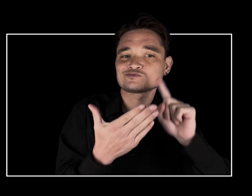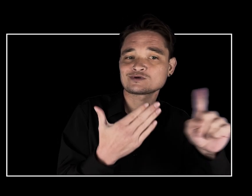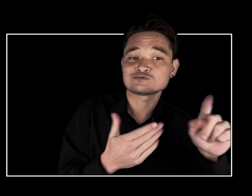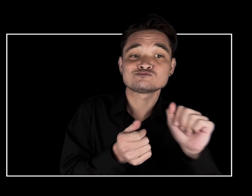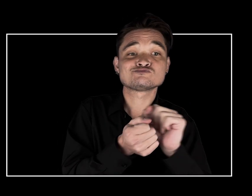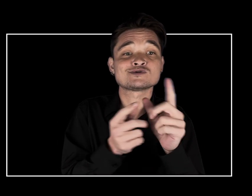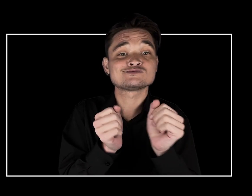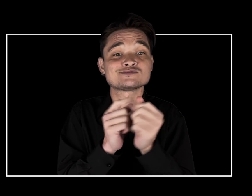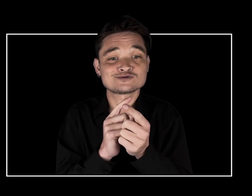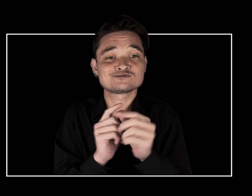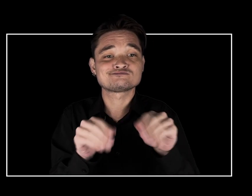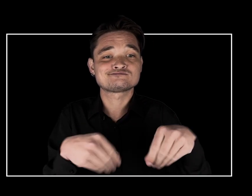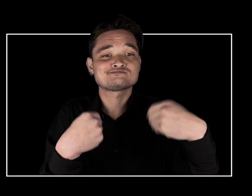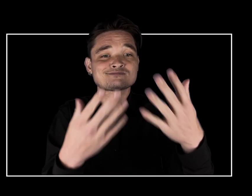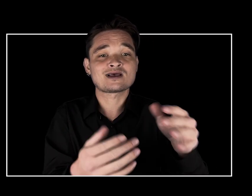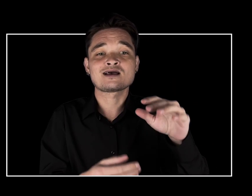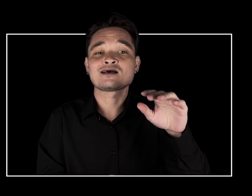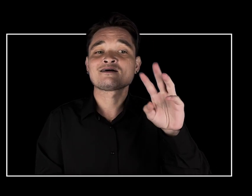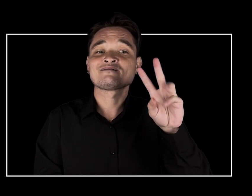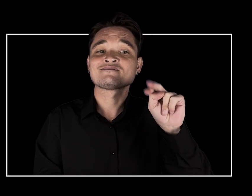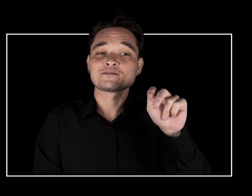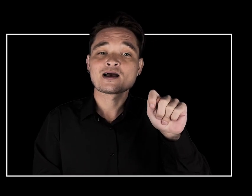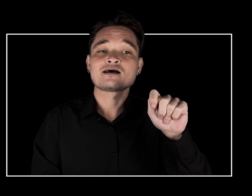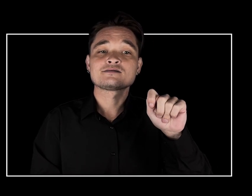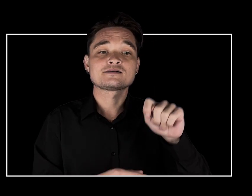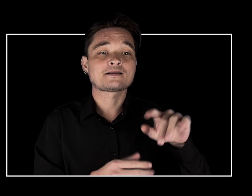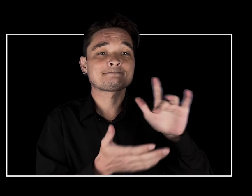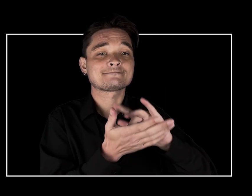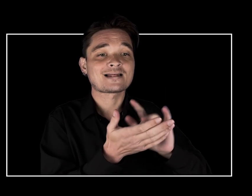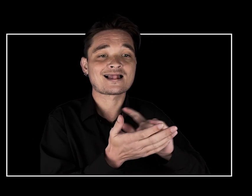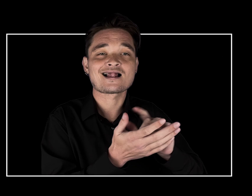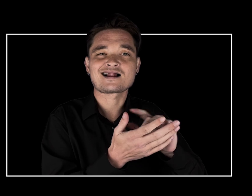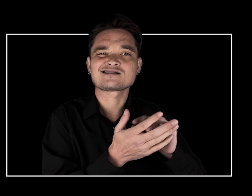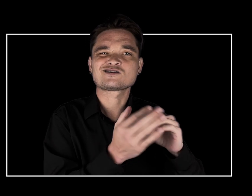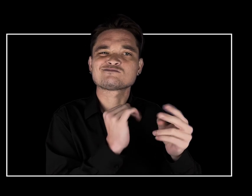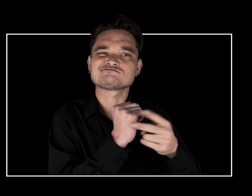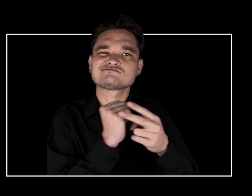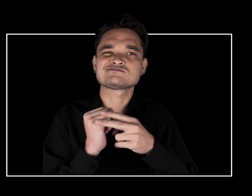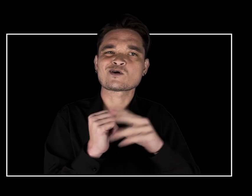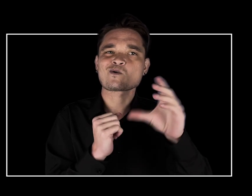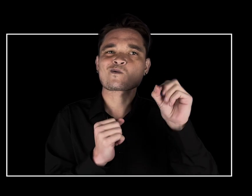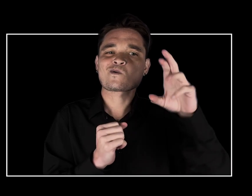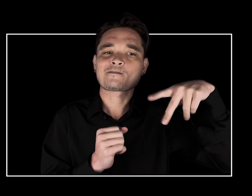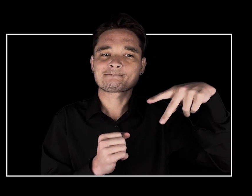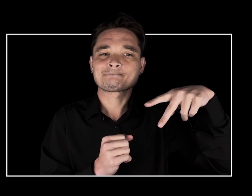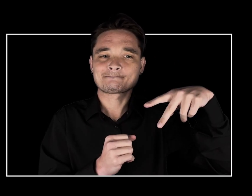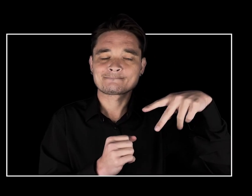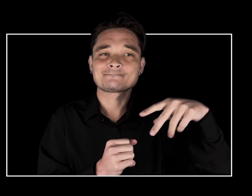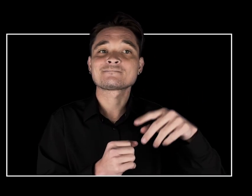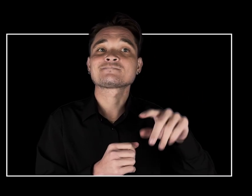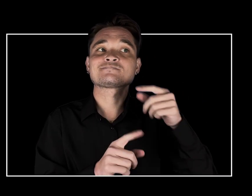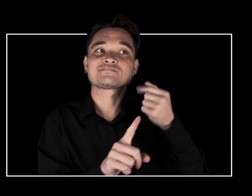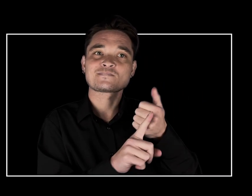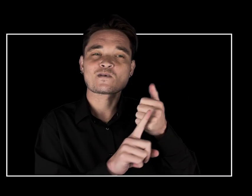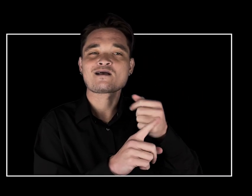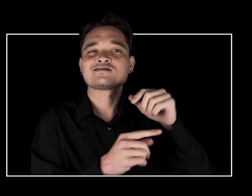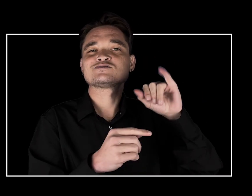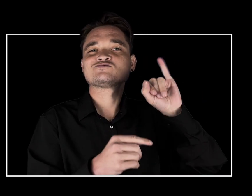Translations are brought to you by the Vermont Medical Reserve Corps program and Vermont Language Justice Project.